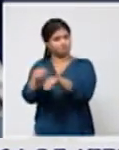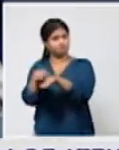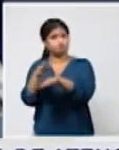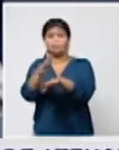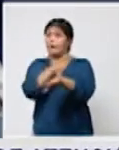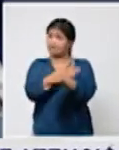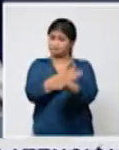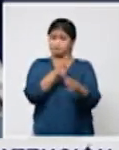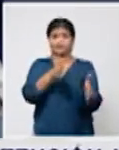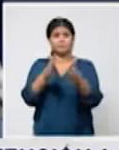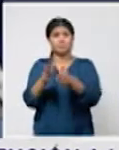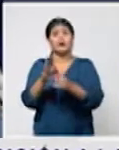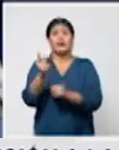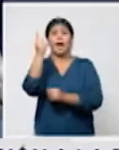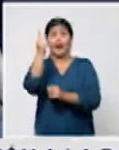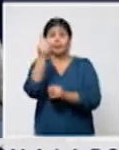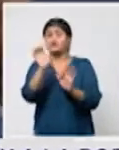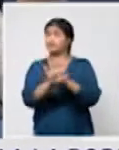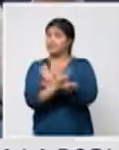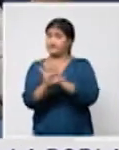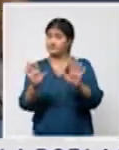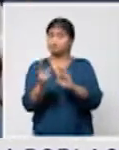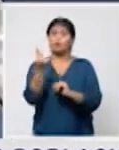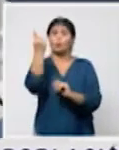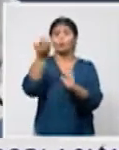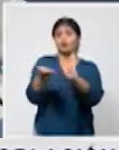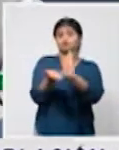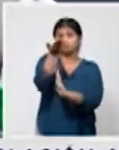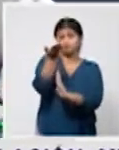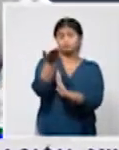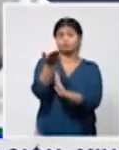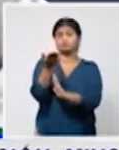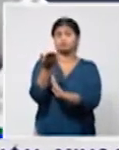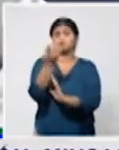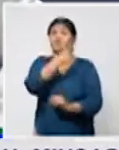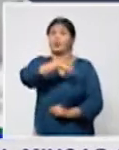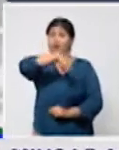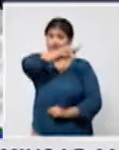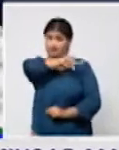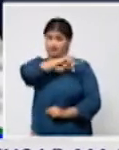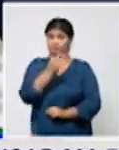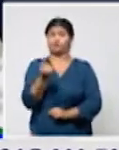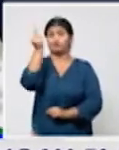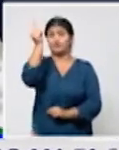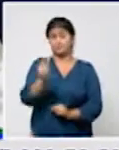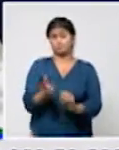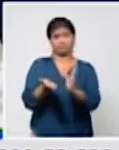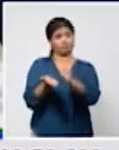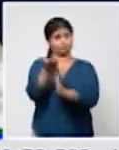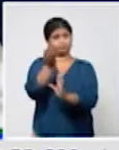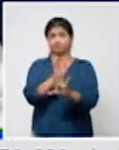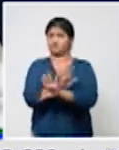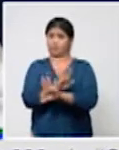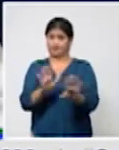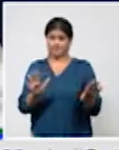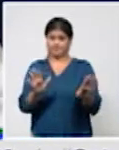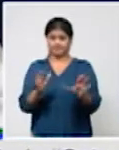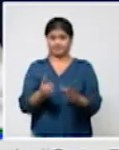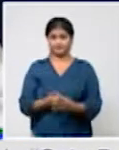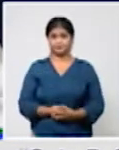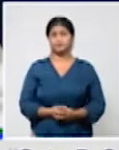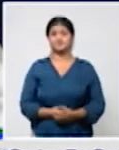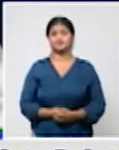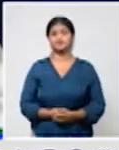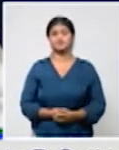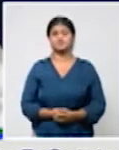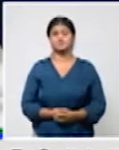pandemic. Unfortunately, only 1 person was discharged from hospital yesterday from the province of Havana,